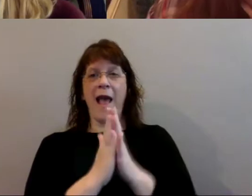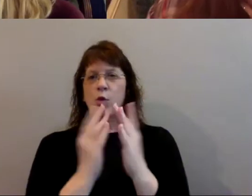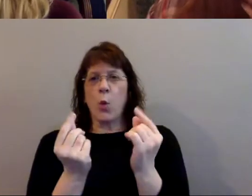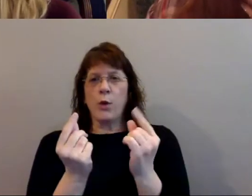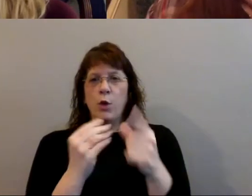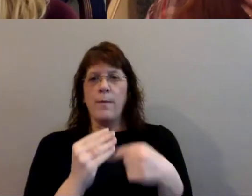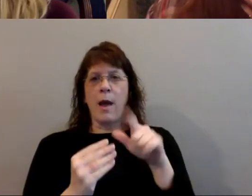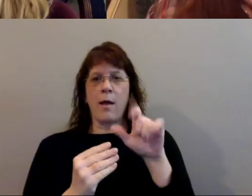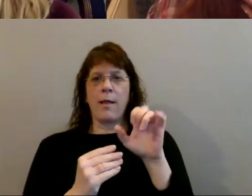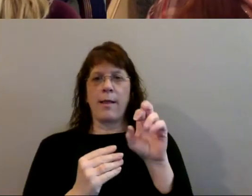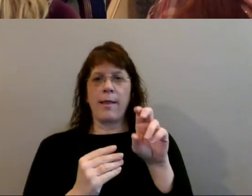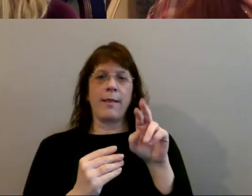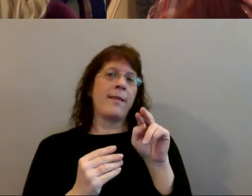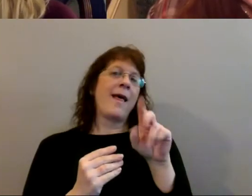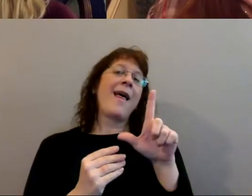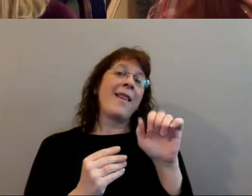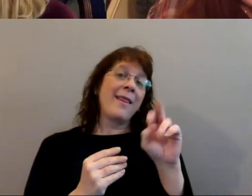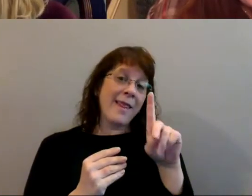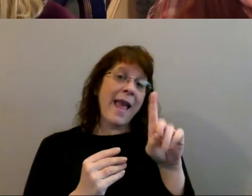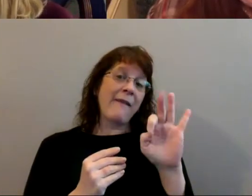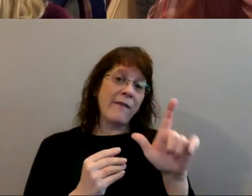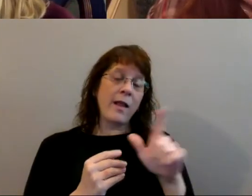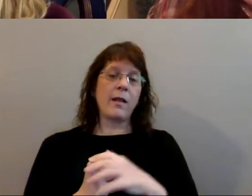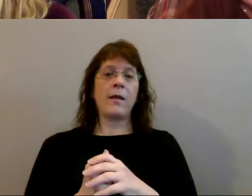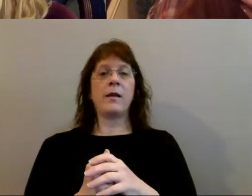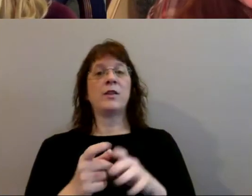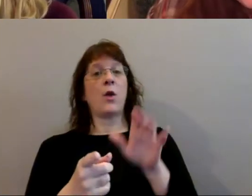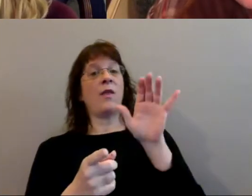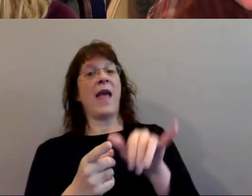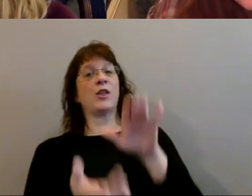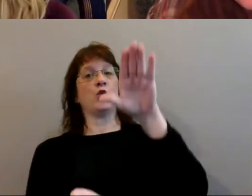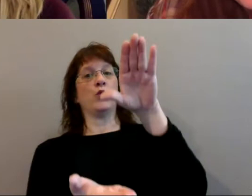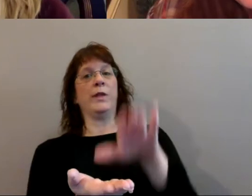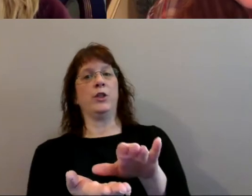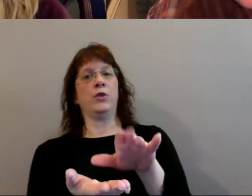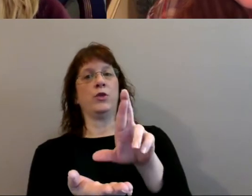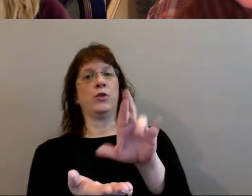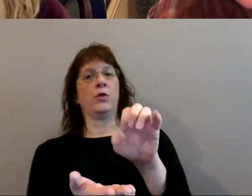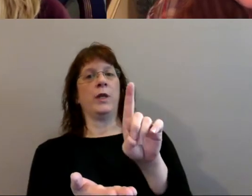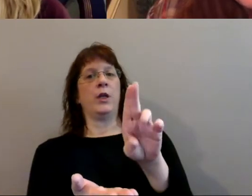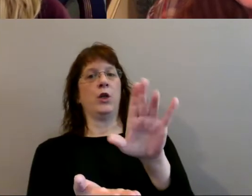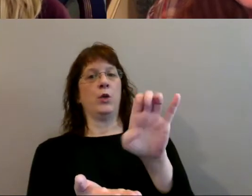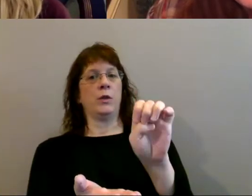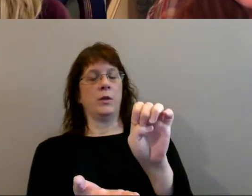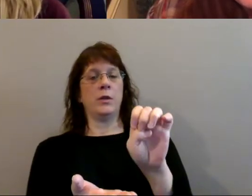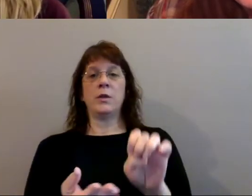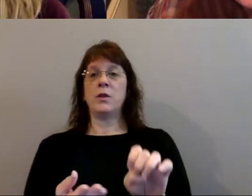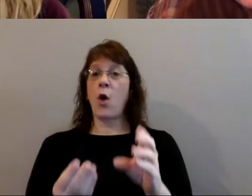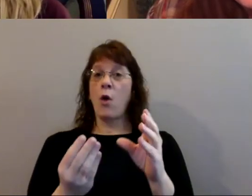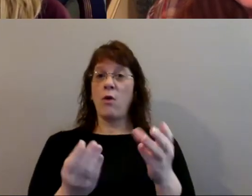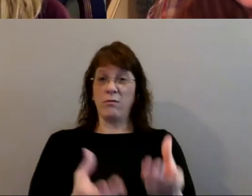landfills? what can we do? So this is where the reduce comes in. Landfills are probably not going to